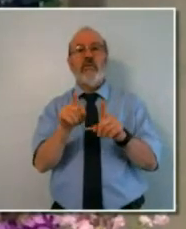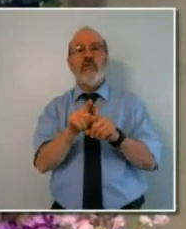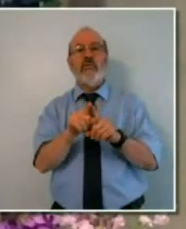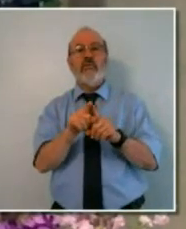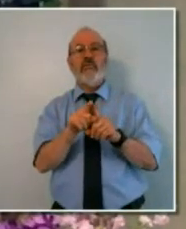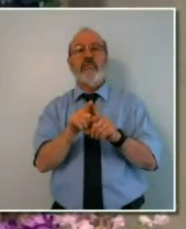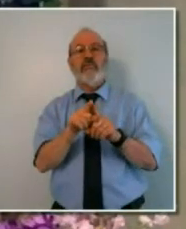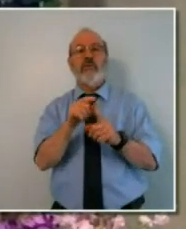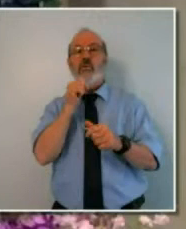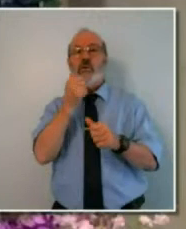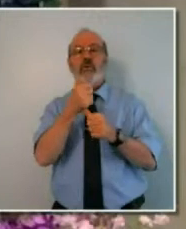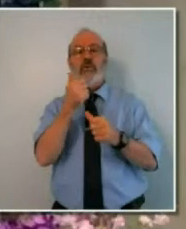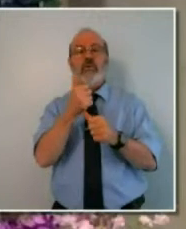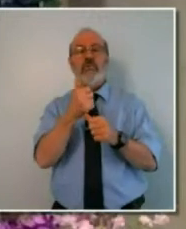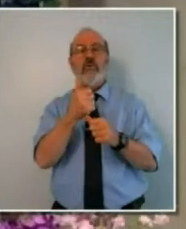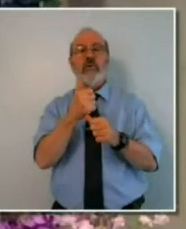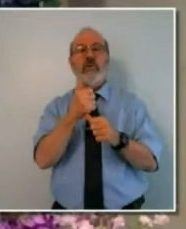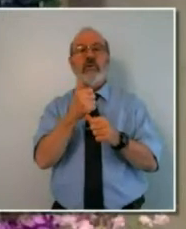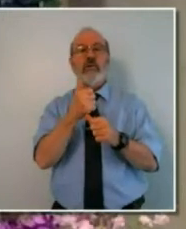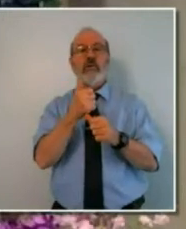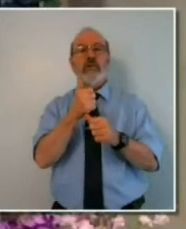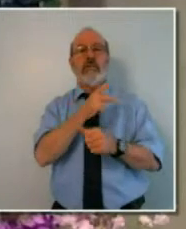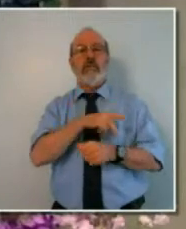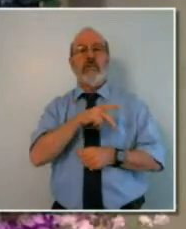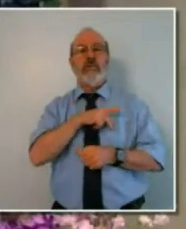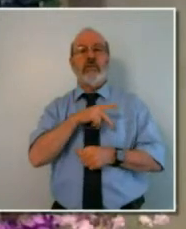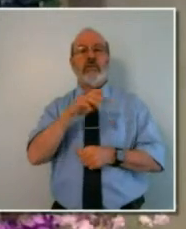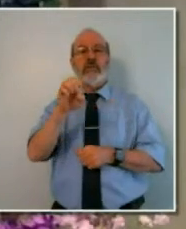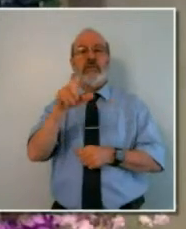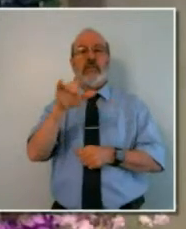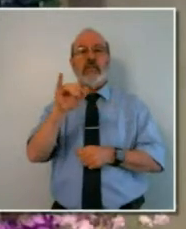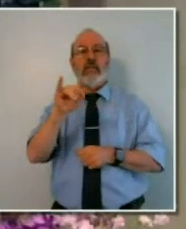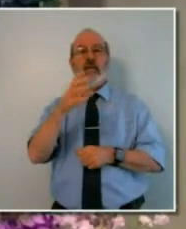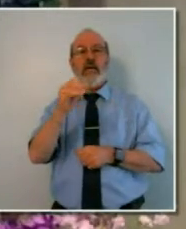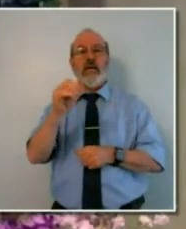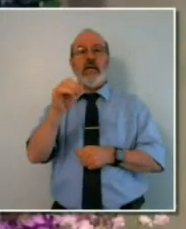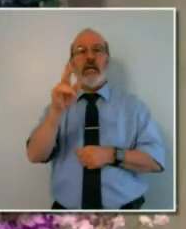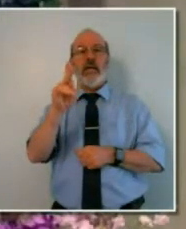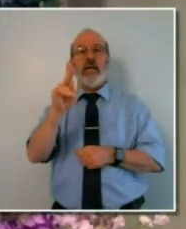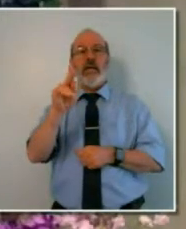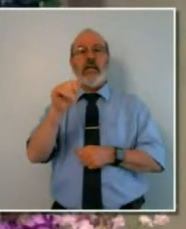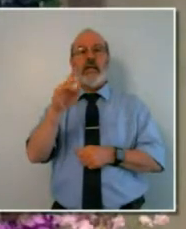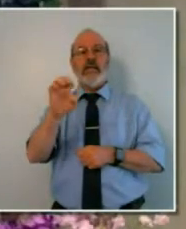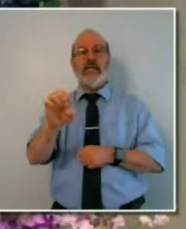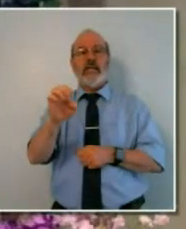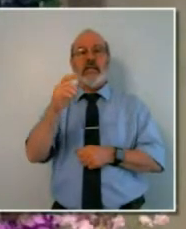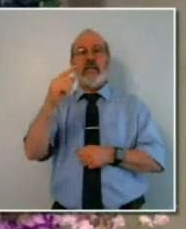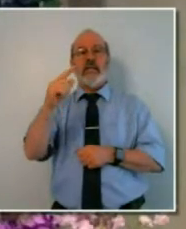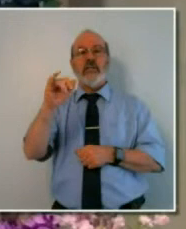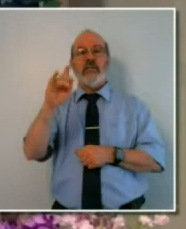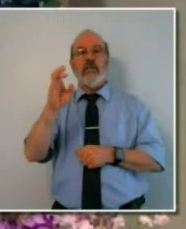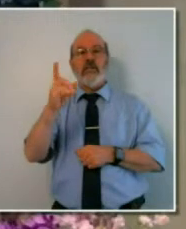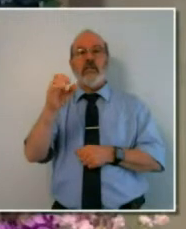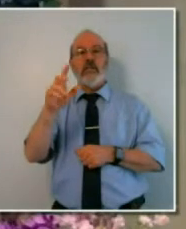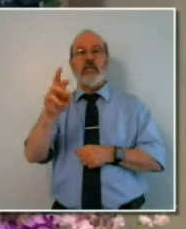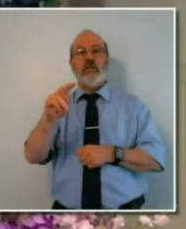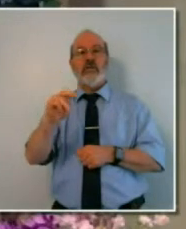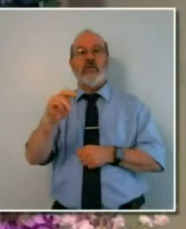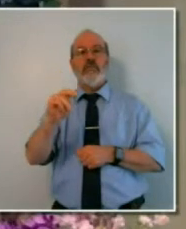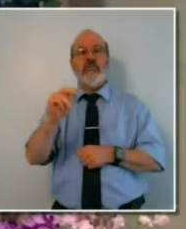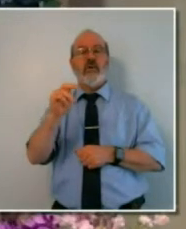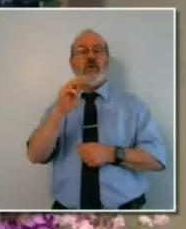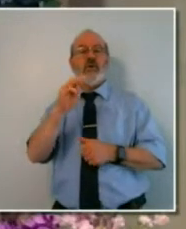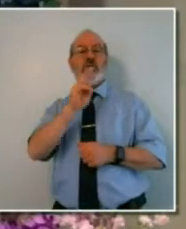not support, personally, Eli and Katie Giltner. They're missionaries to Japan with Baptist Missions